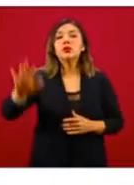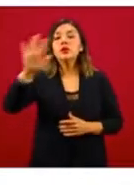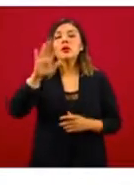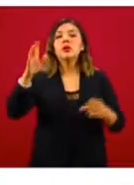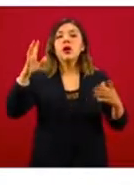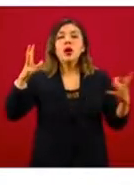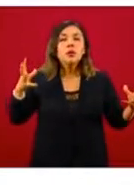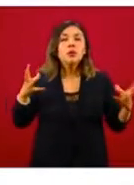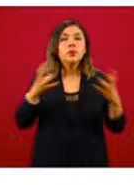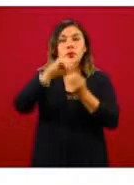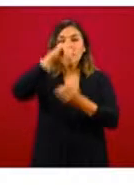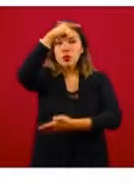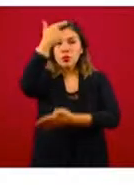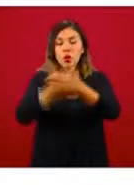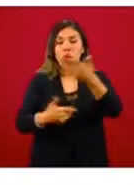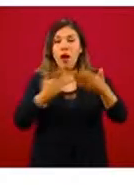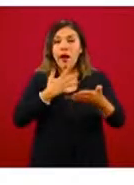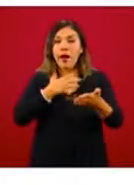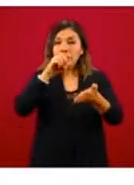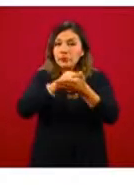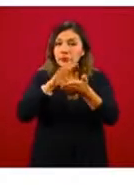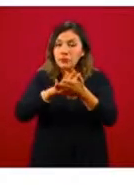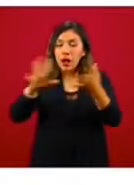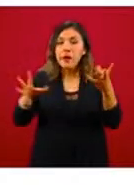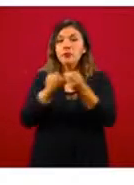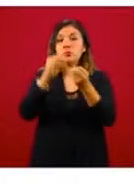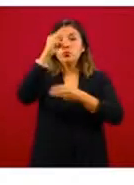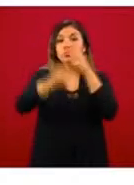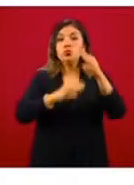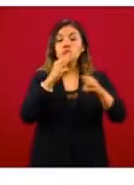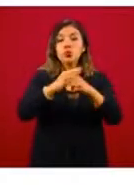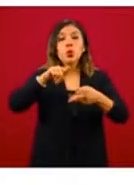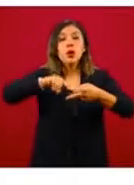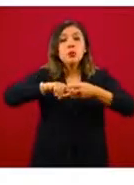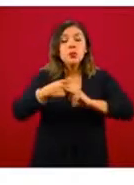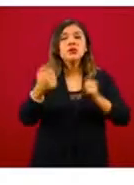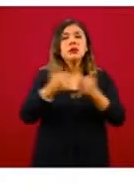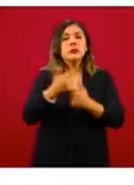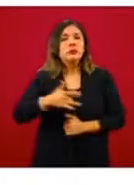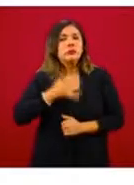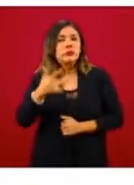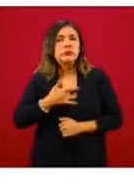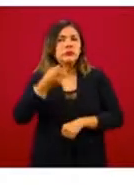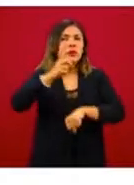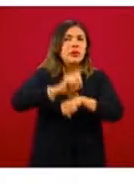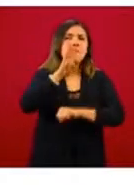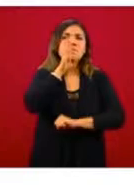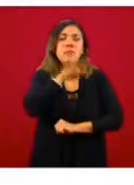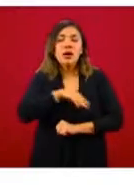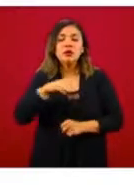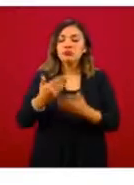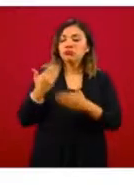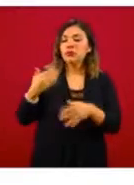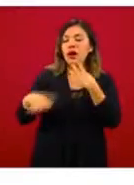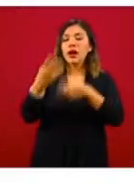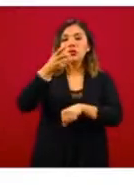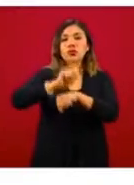We have a proportion of cases that have accumulated over the